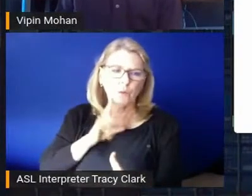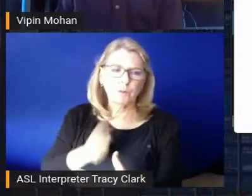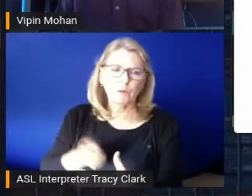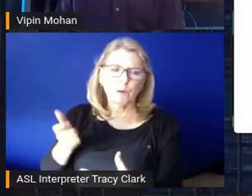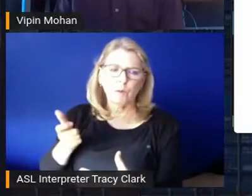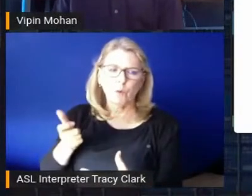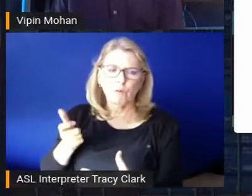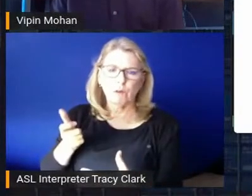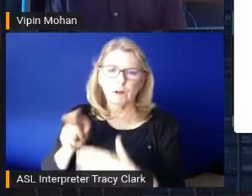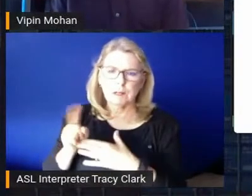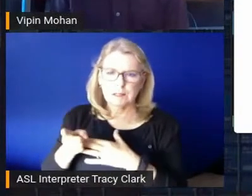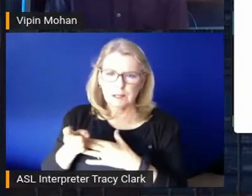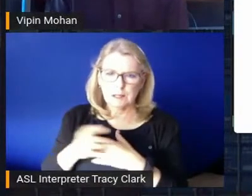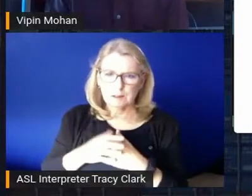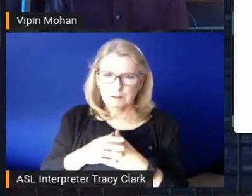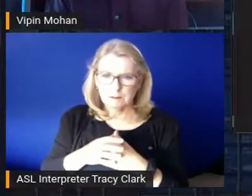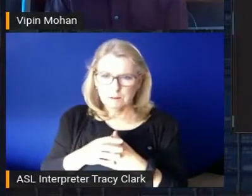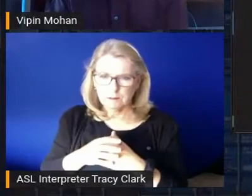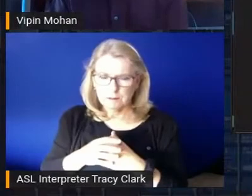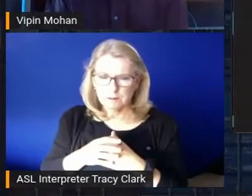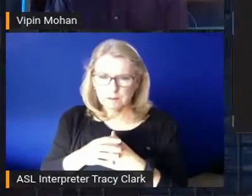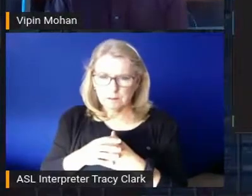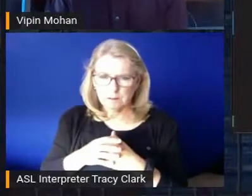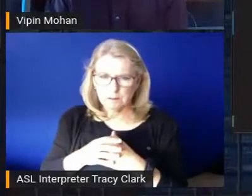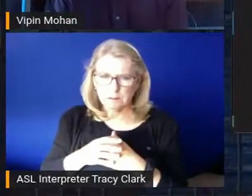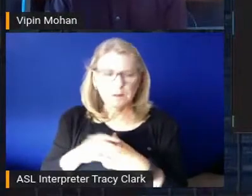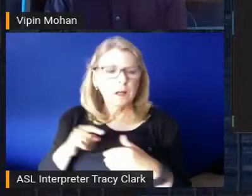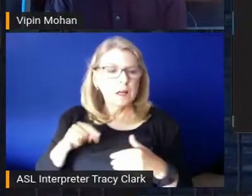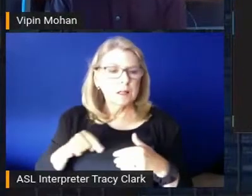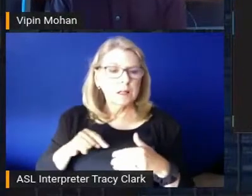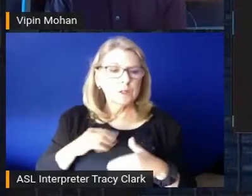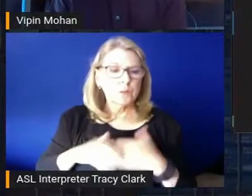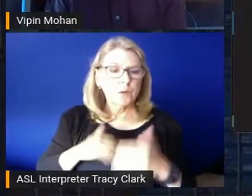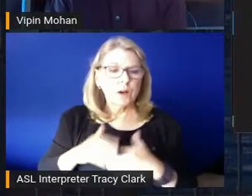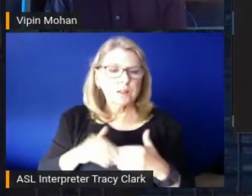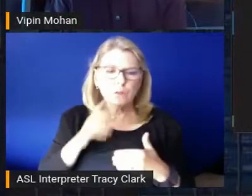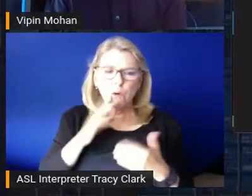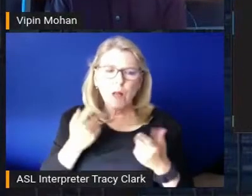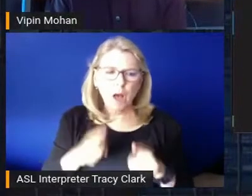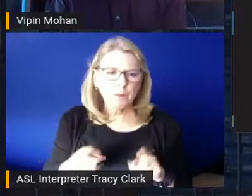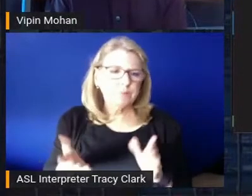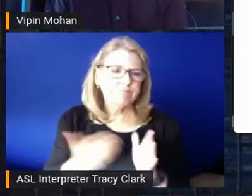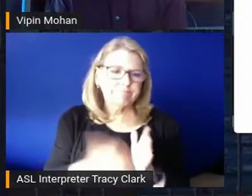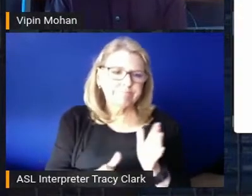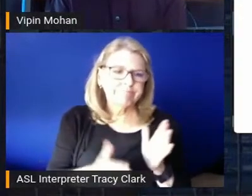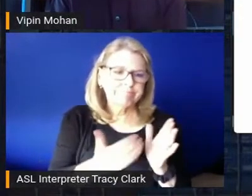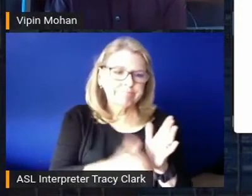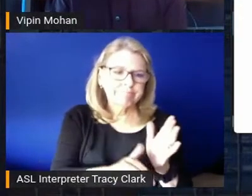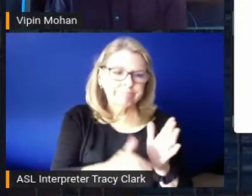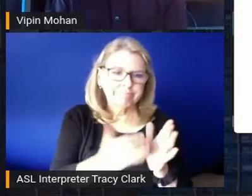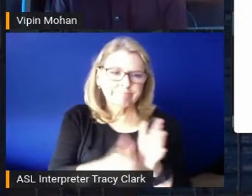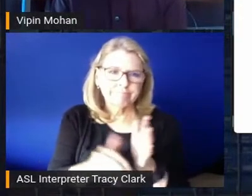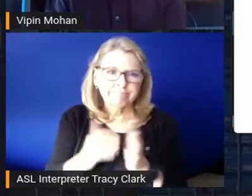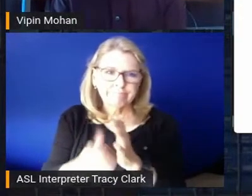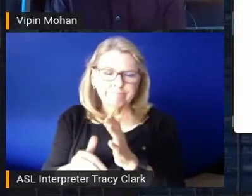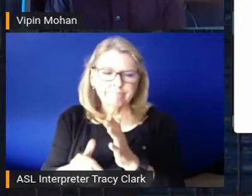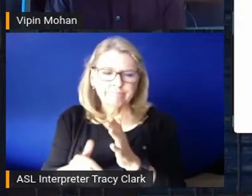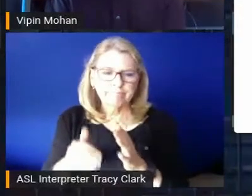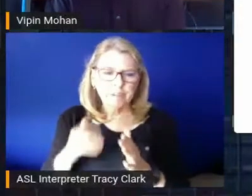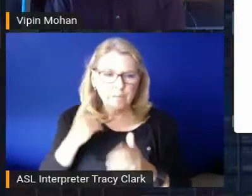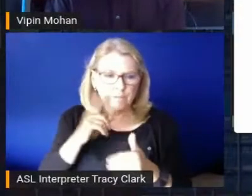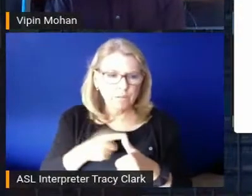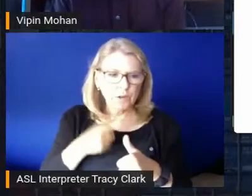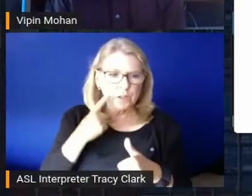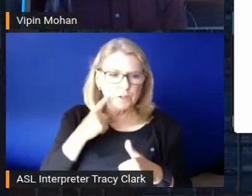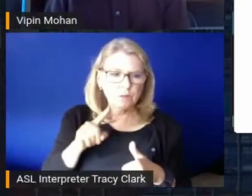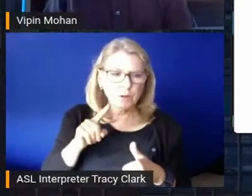there. So this process is going to get repeated, for the worker nodes first, and then move on to the control